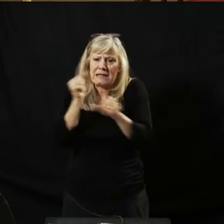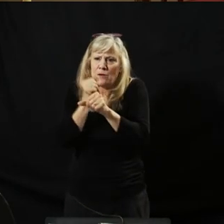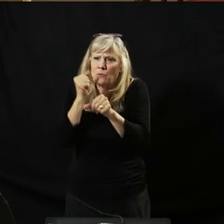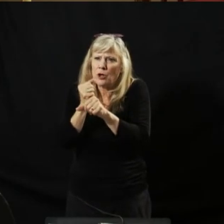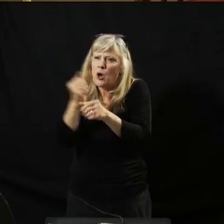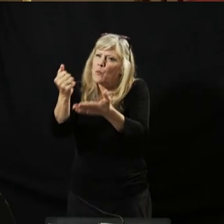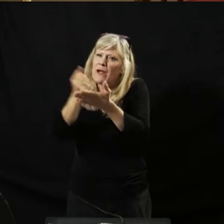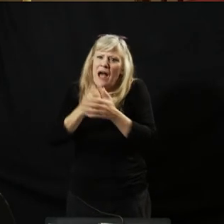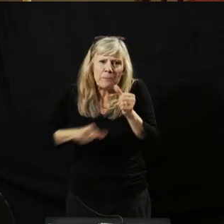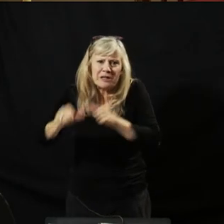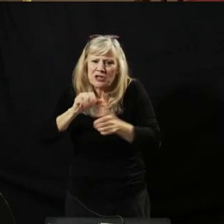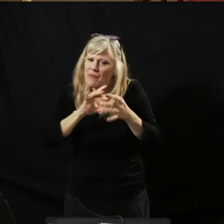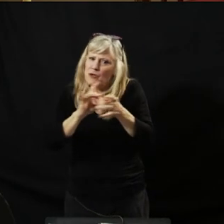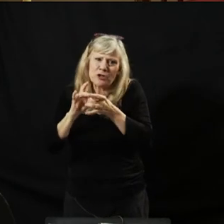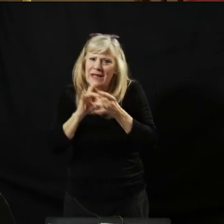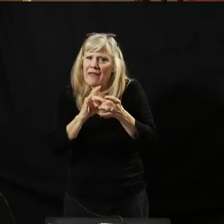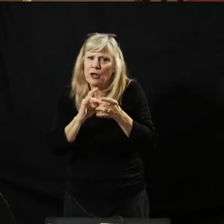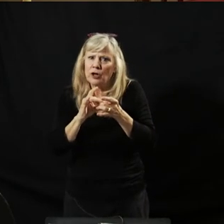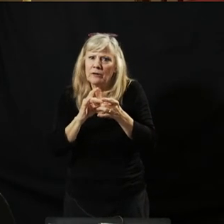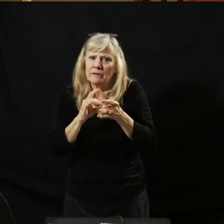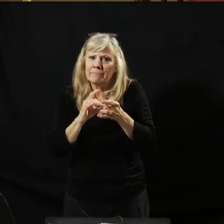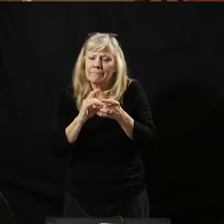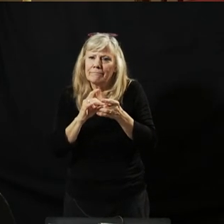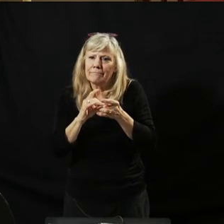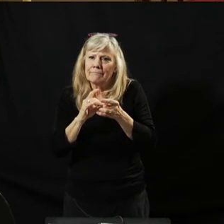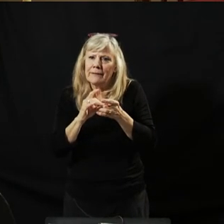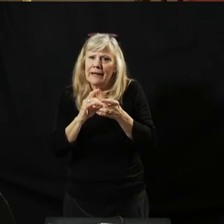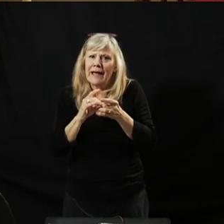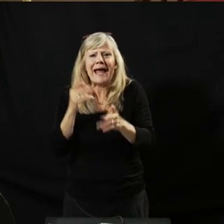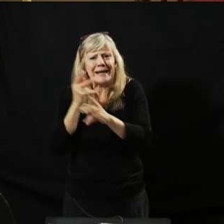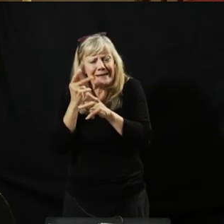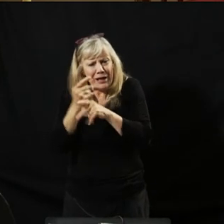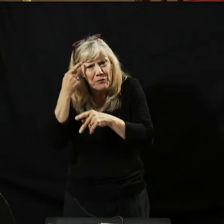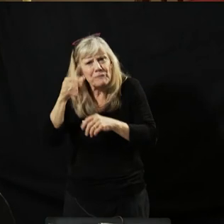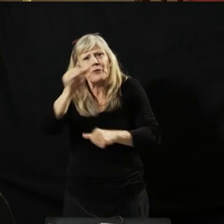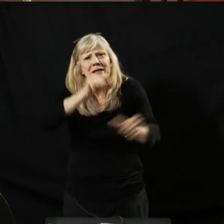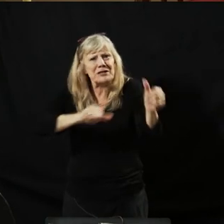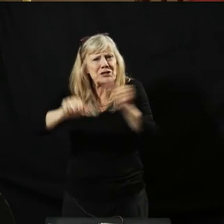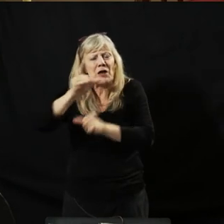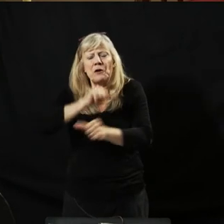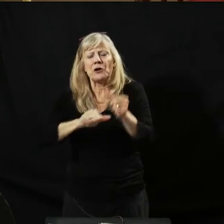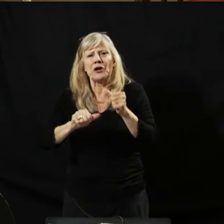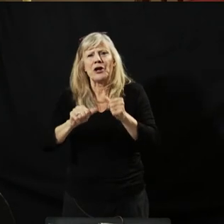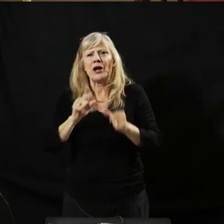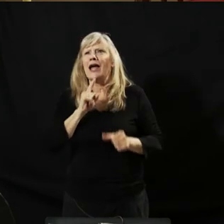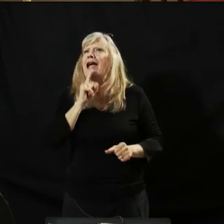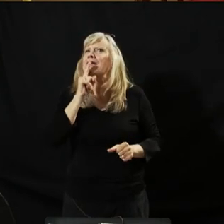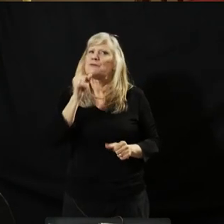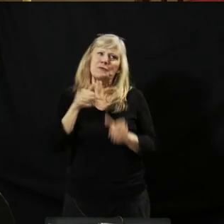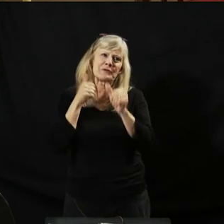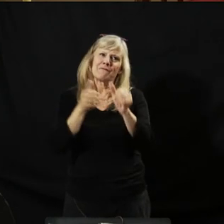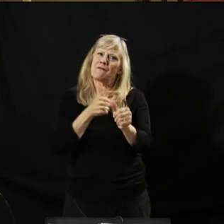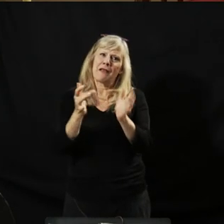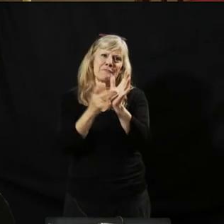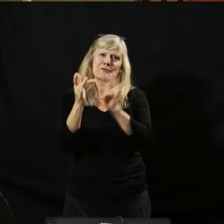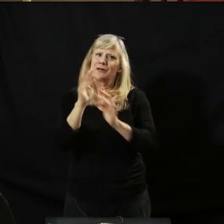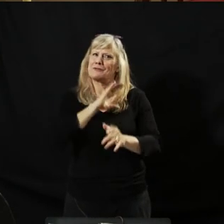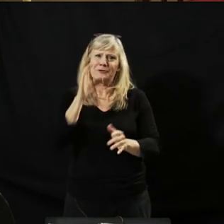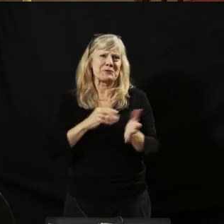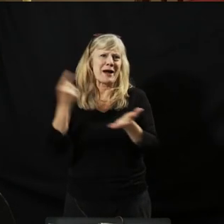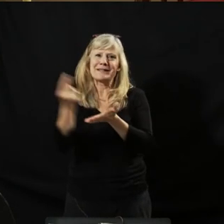other together in solidarity and be mindful of each other and really follow the gospel of Jesus